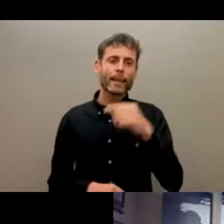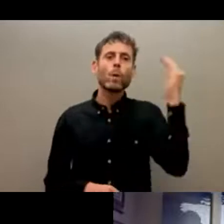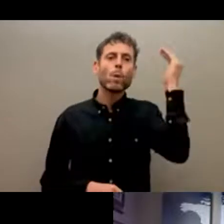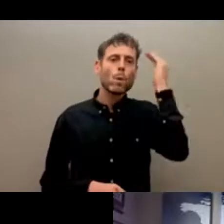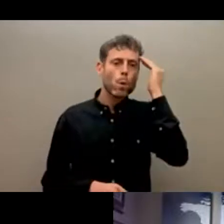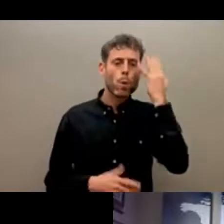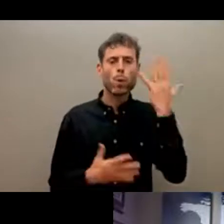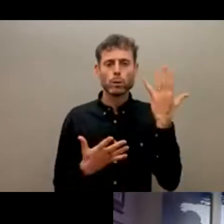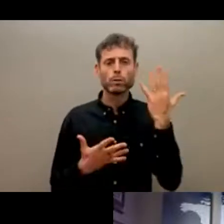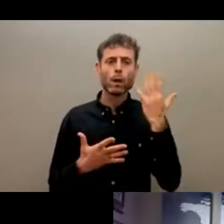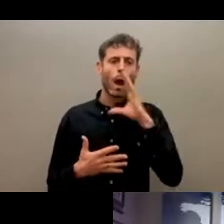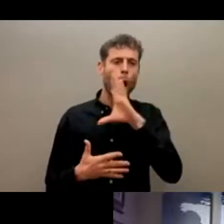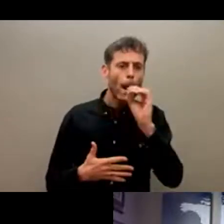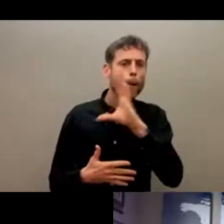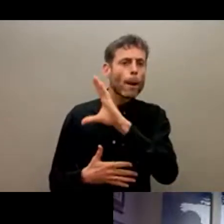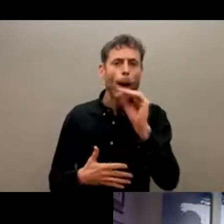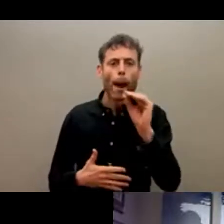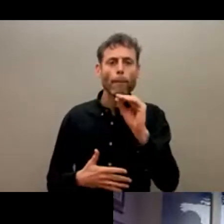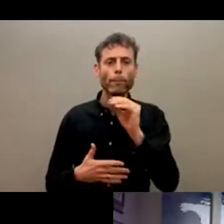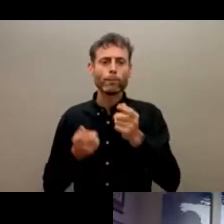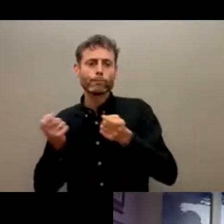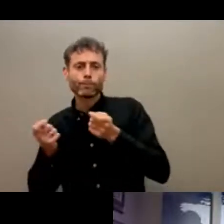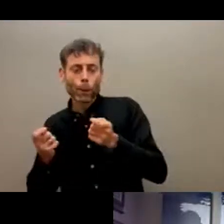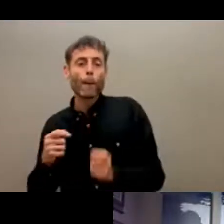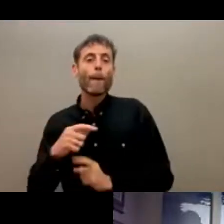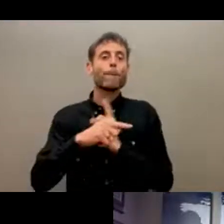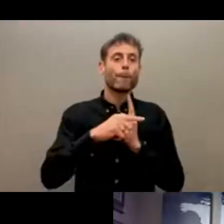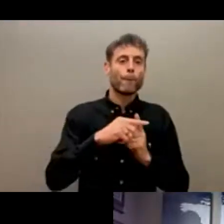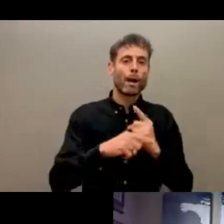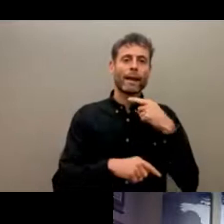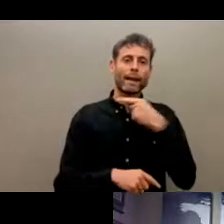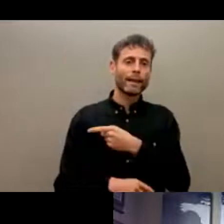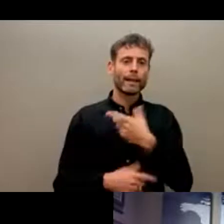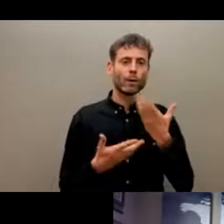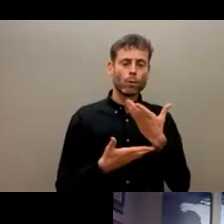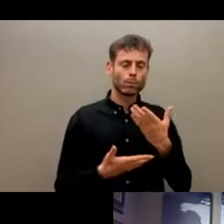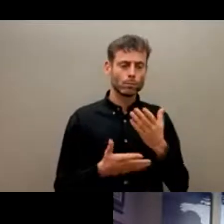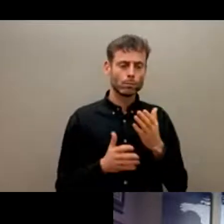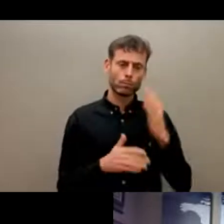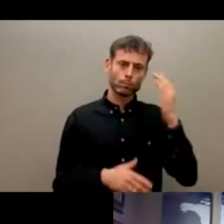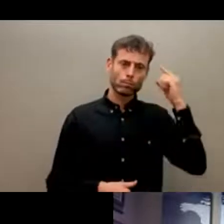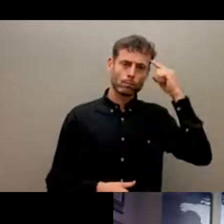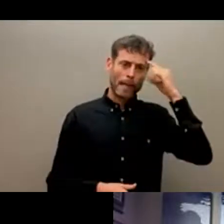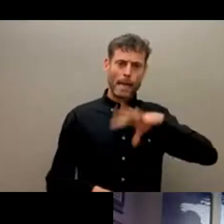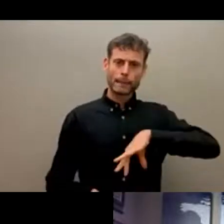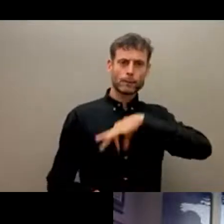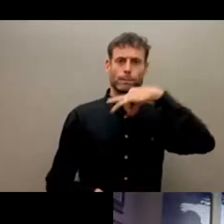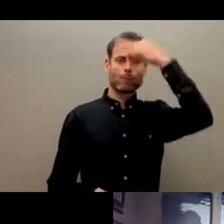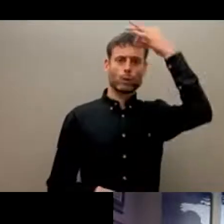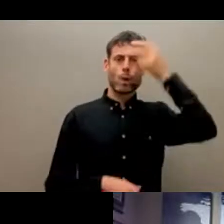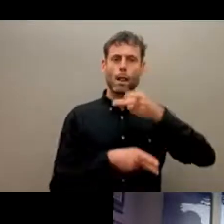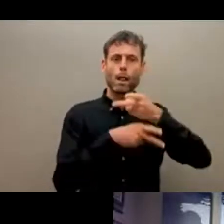about helping people becoming all that they were created to be. And finally, Mario